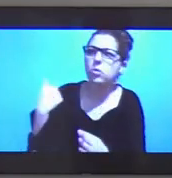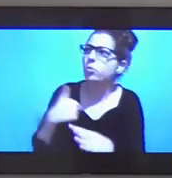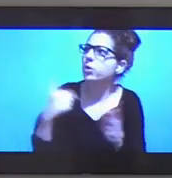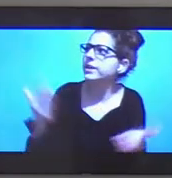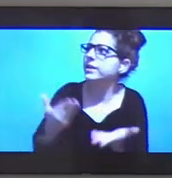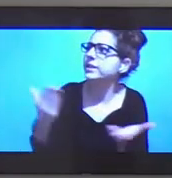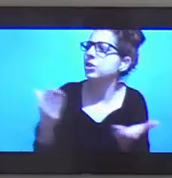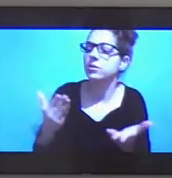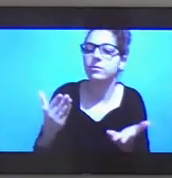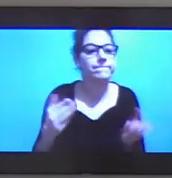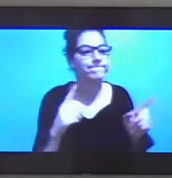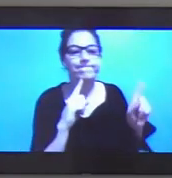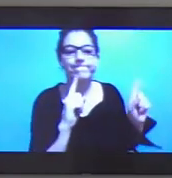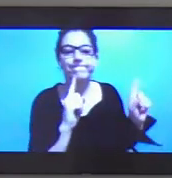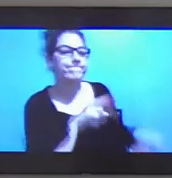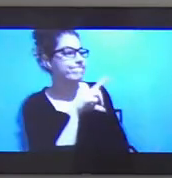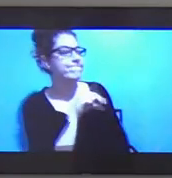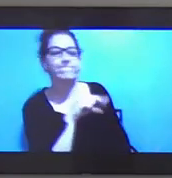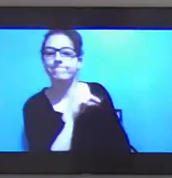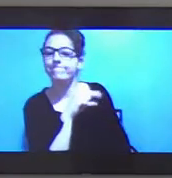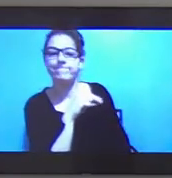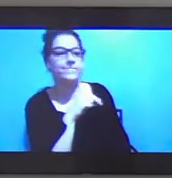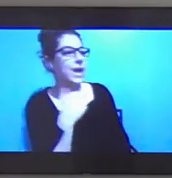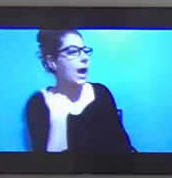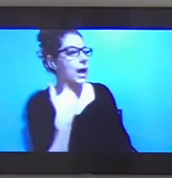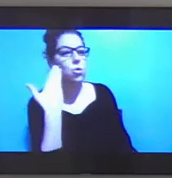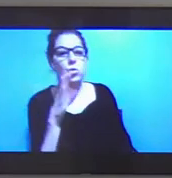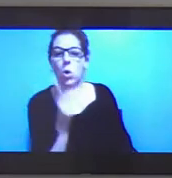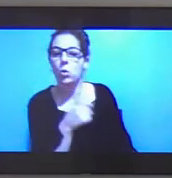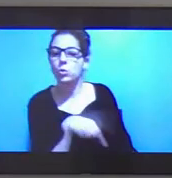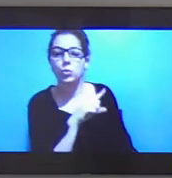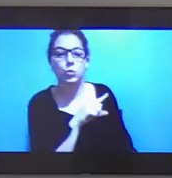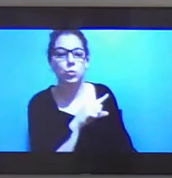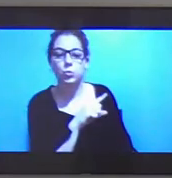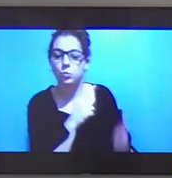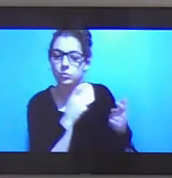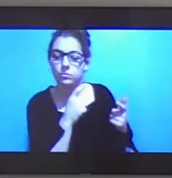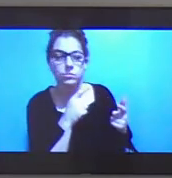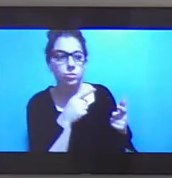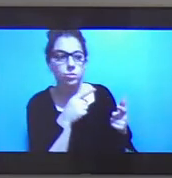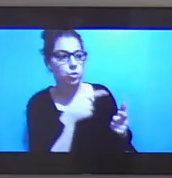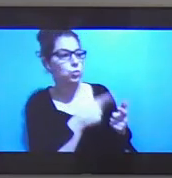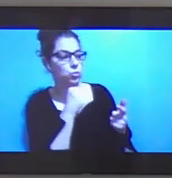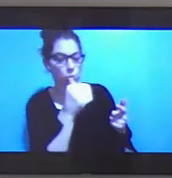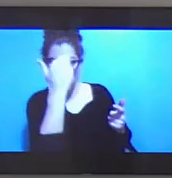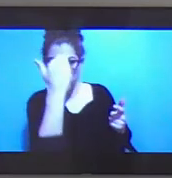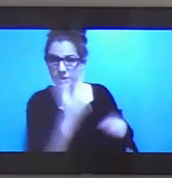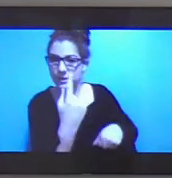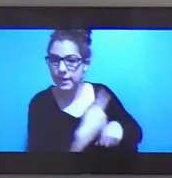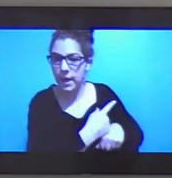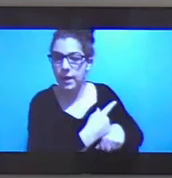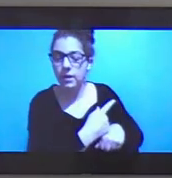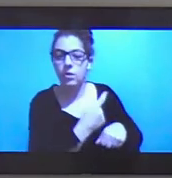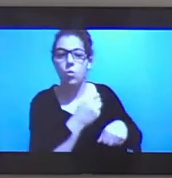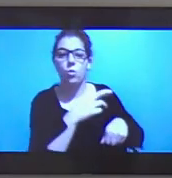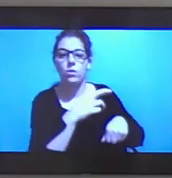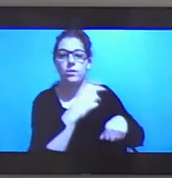But he answered, 'Truly I say to you, I do not know you. Watch therefore, for you know neither the day nor the